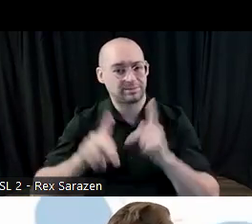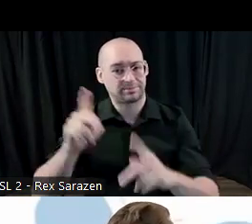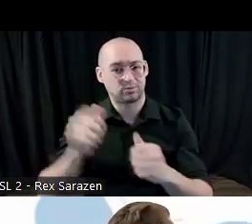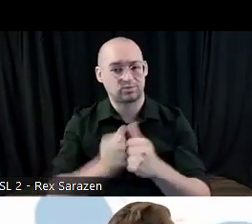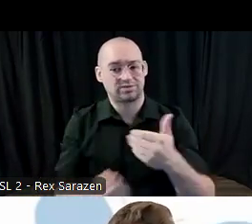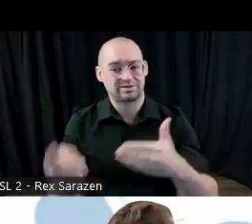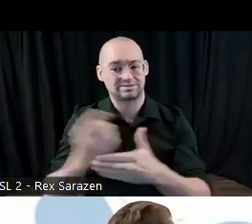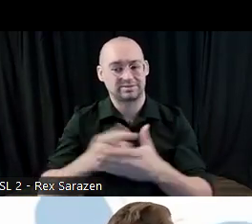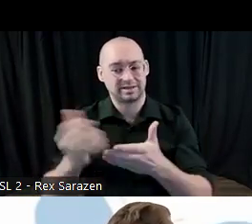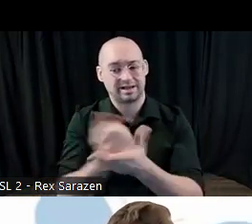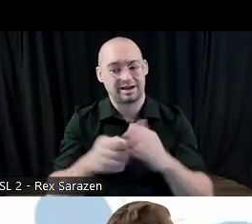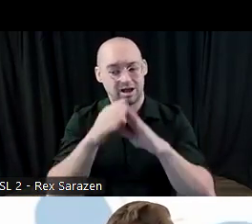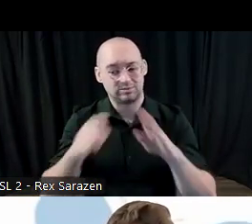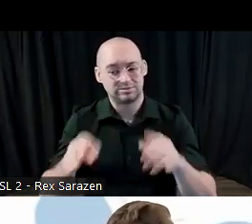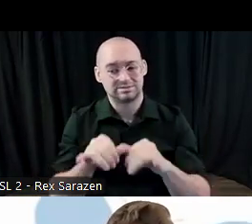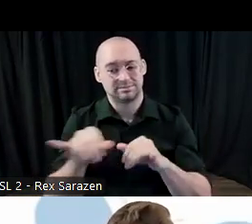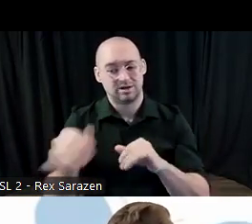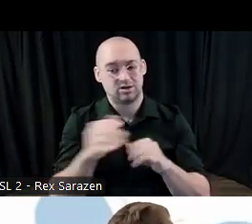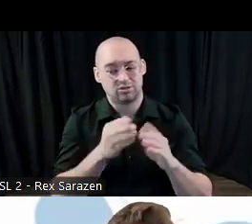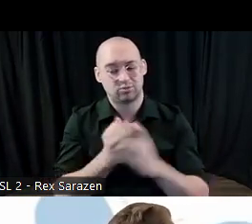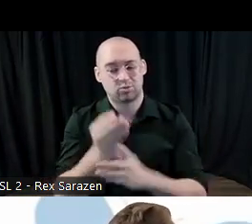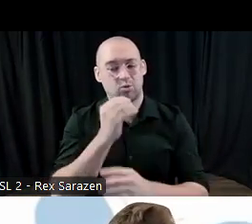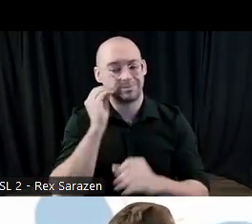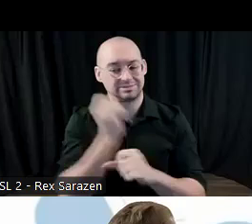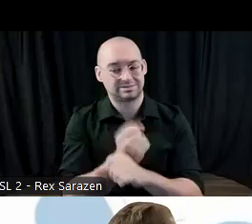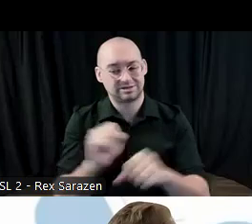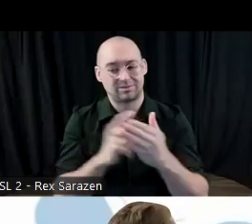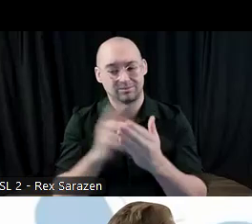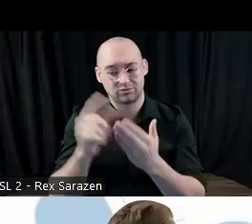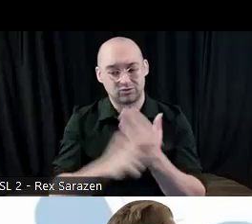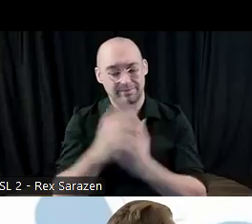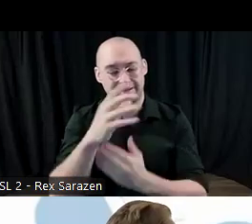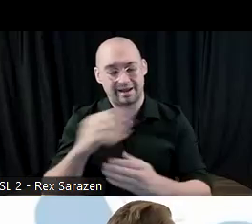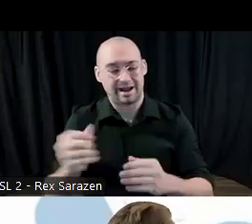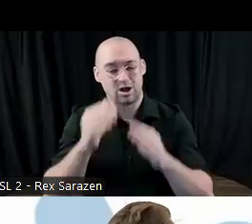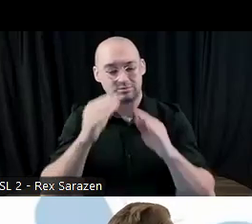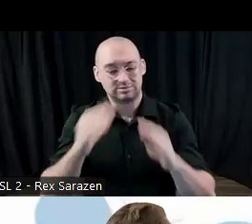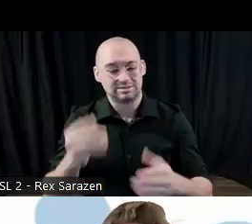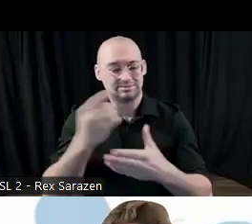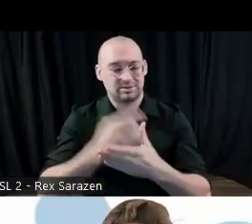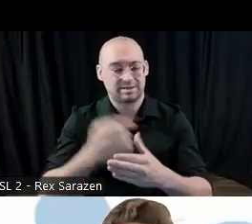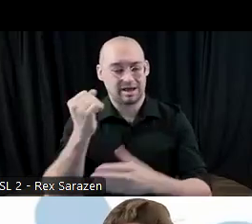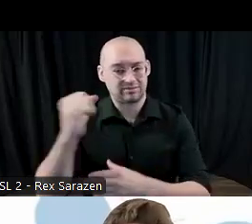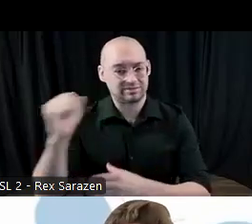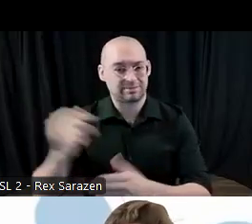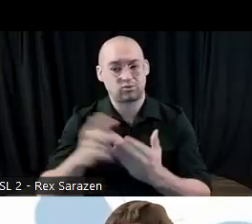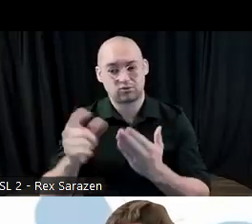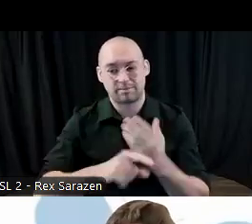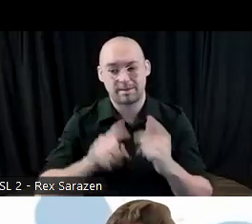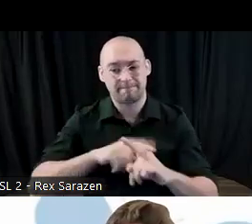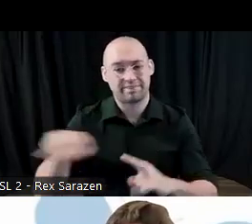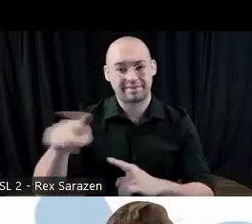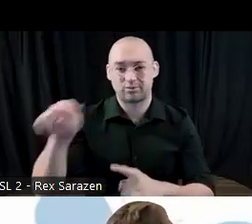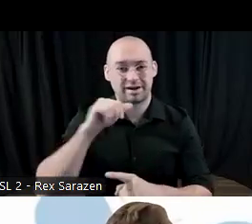obtain housing stability through the Home Safe program and the Housing and Disability Advocacy program, but they weren't funded in the